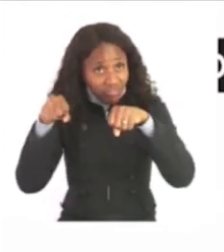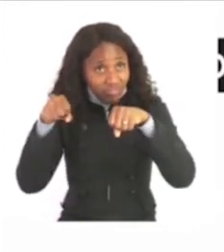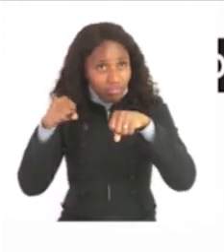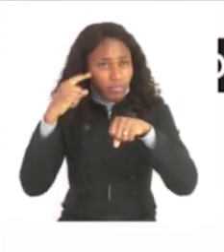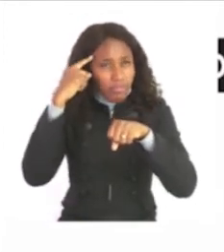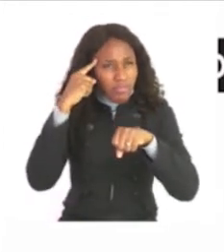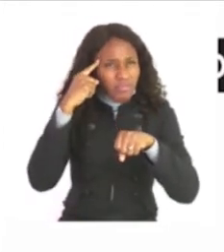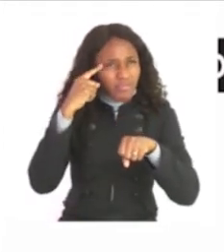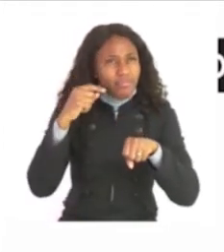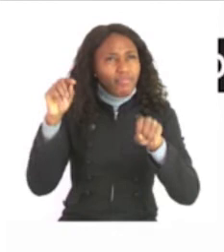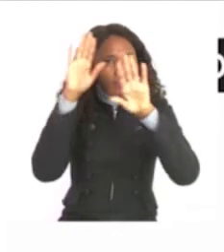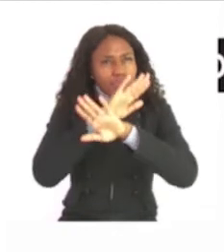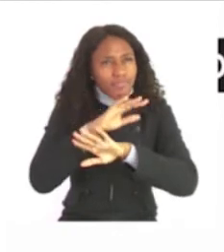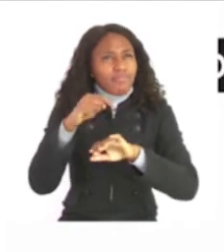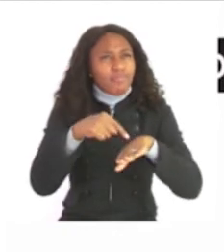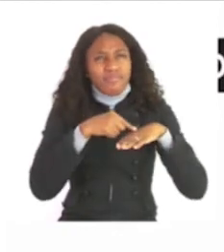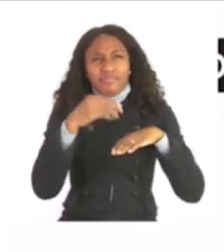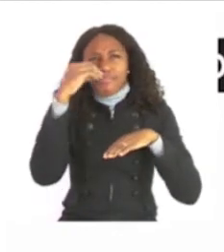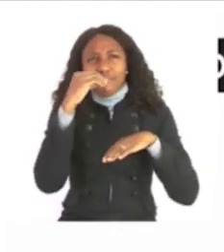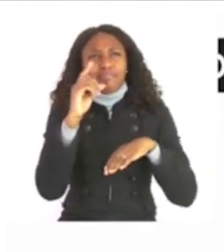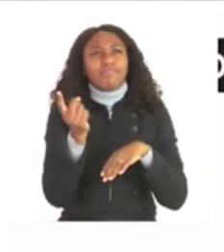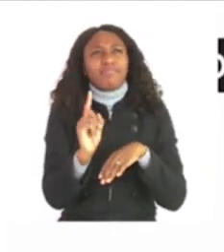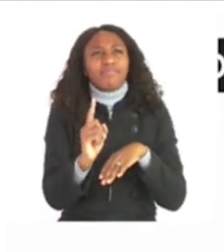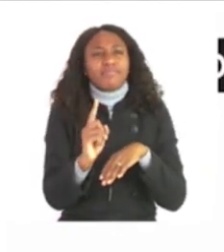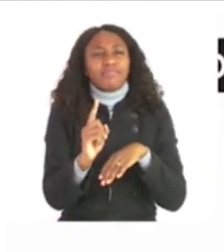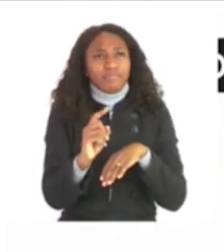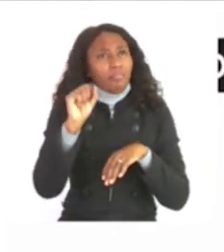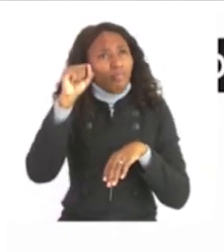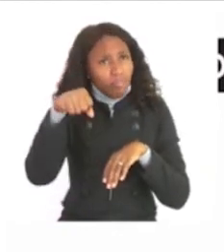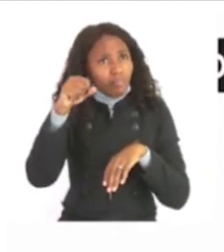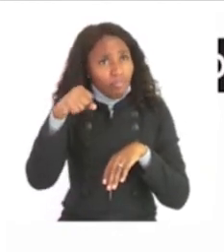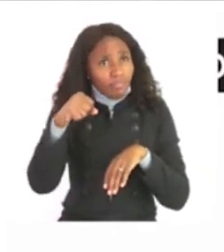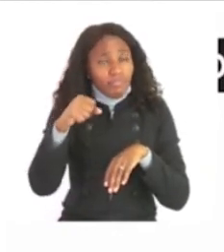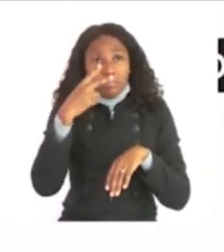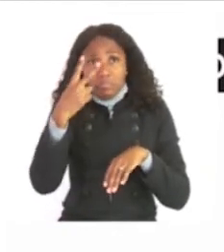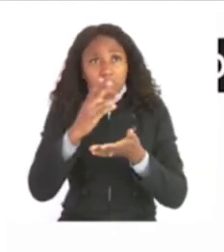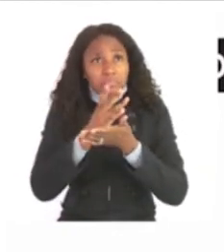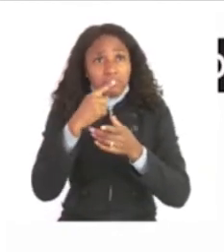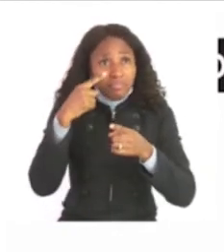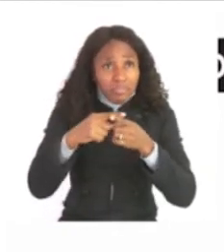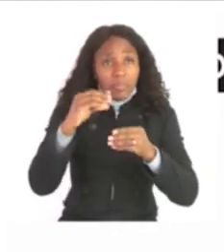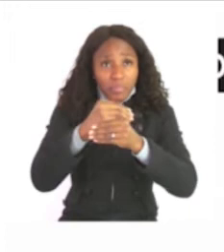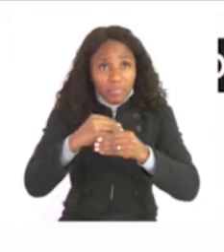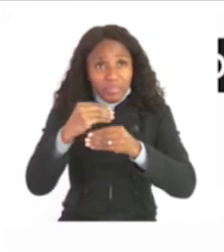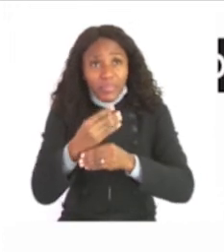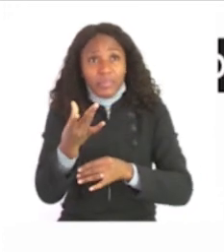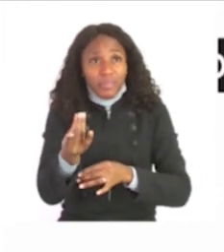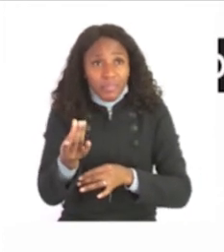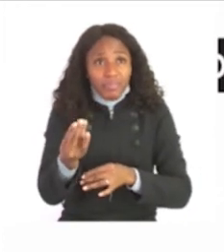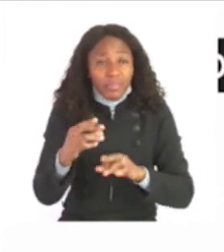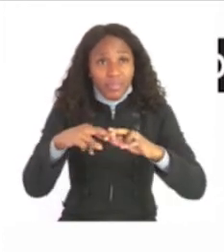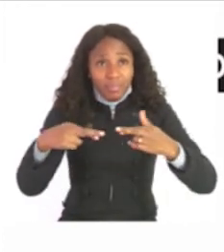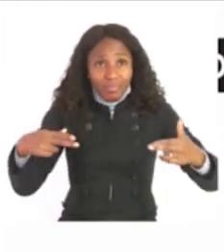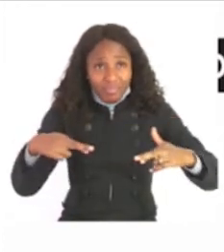about last night. What did you have for dinner? Yes. I can see some of you are saying you had pap and meat,